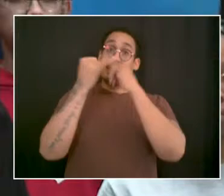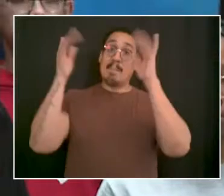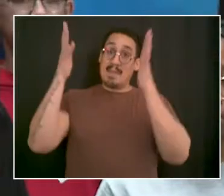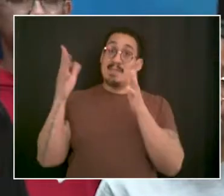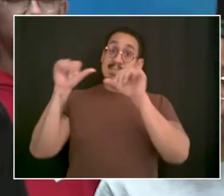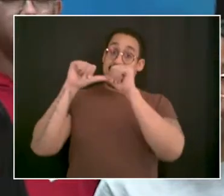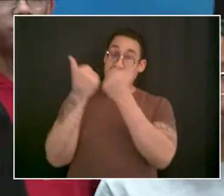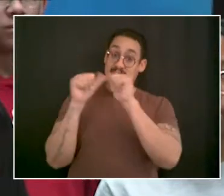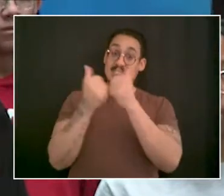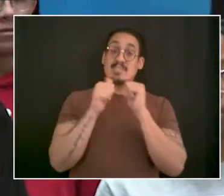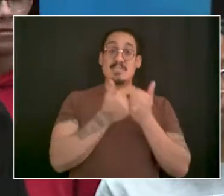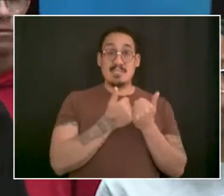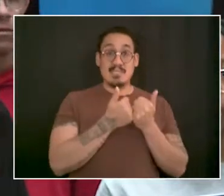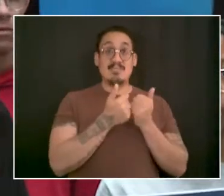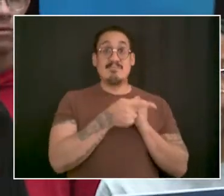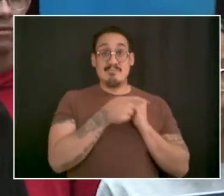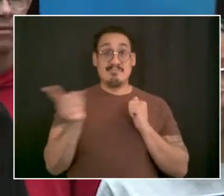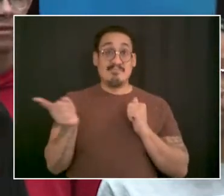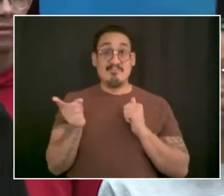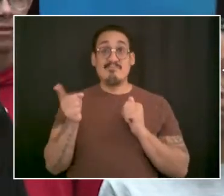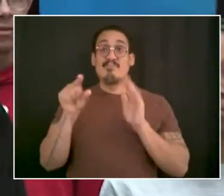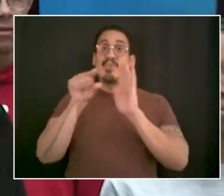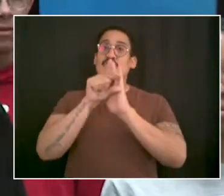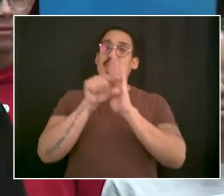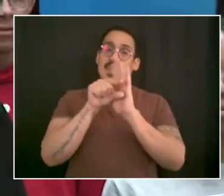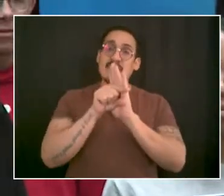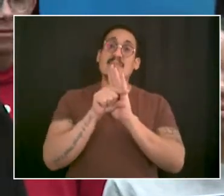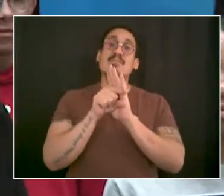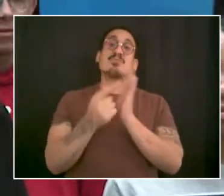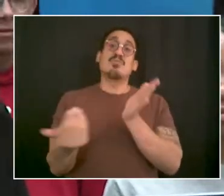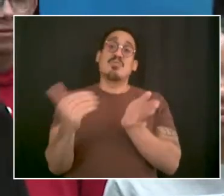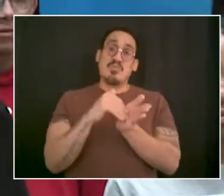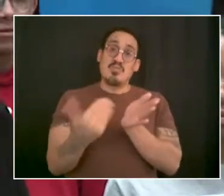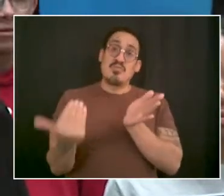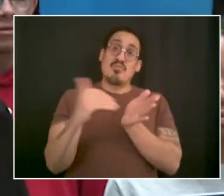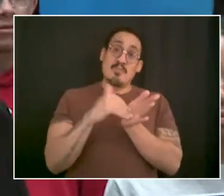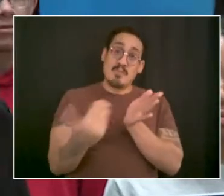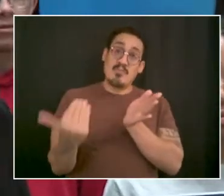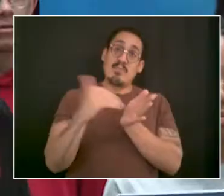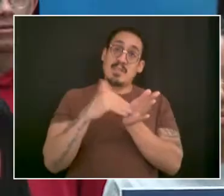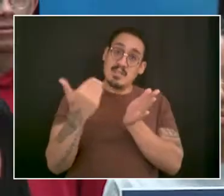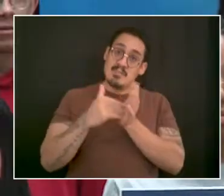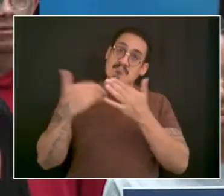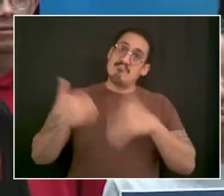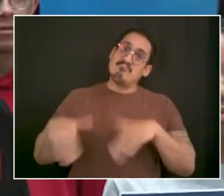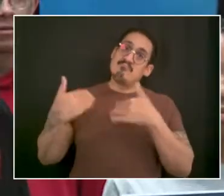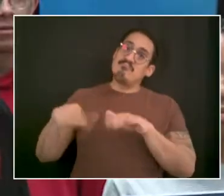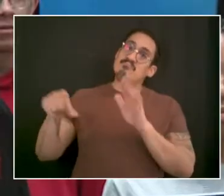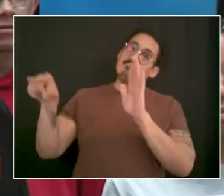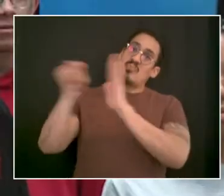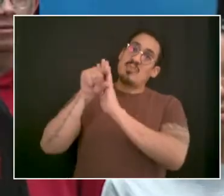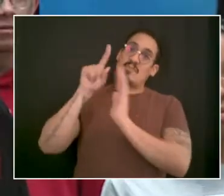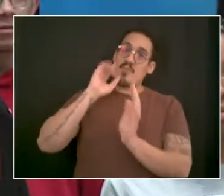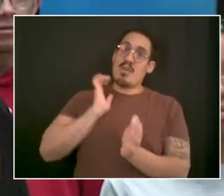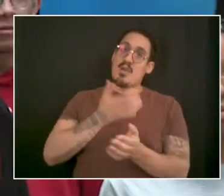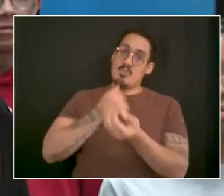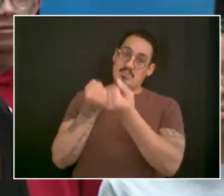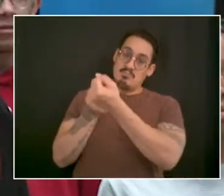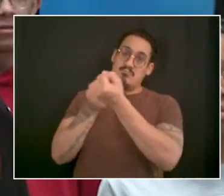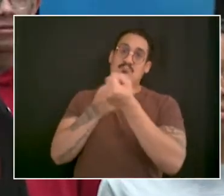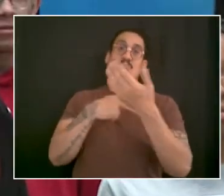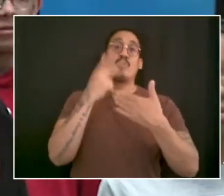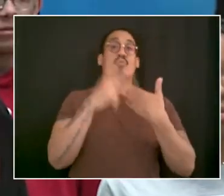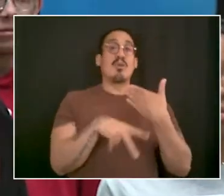The rating agency repeatedly upheld our strong bond ratings. They have praised our strong fiscal